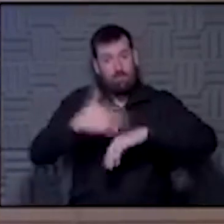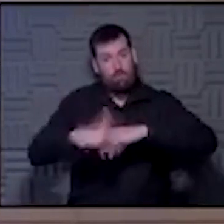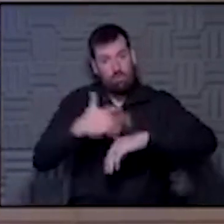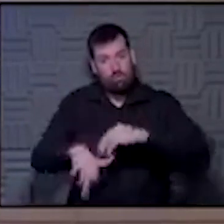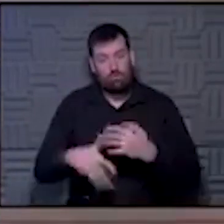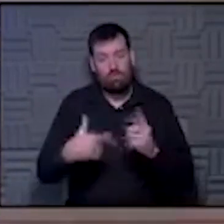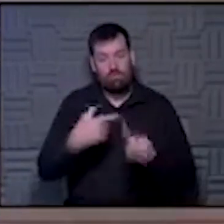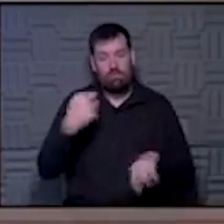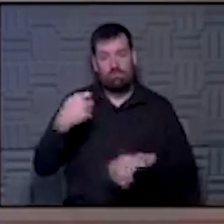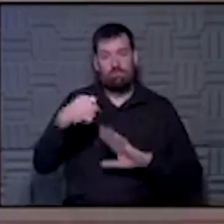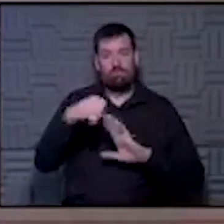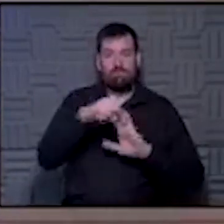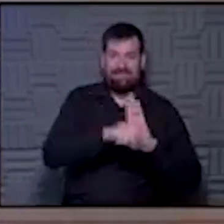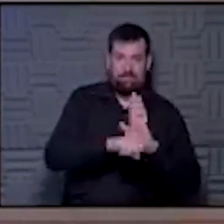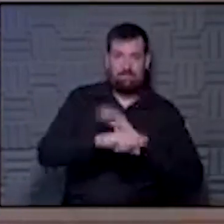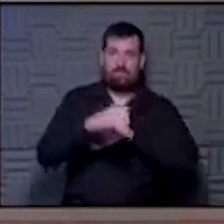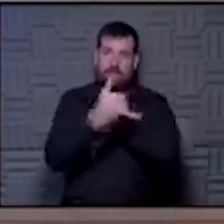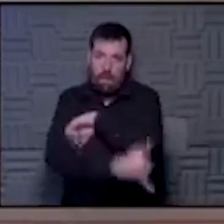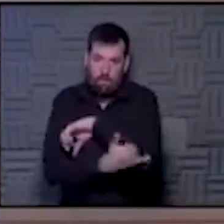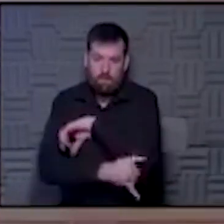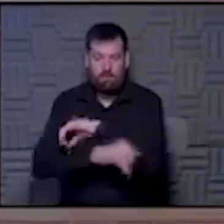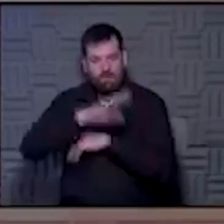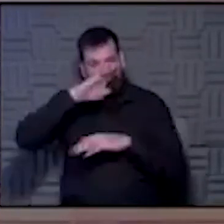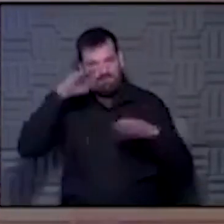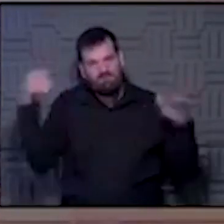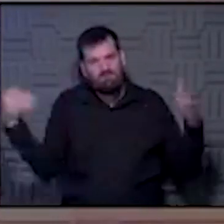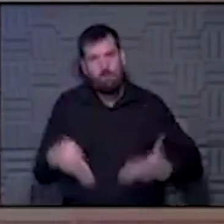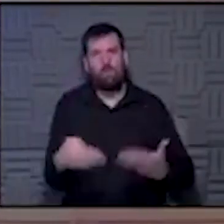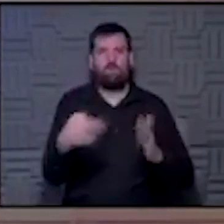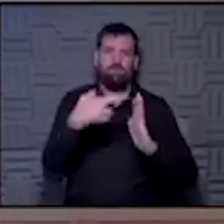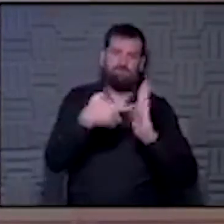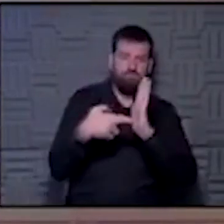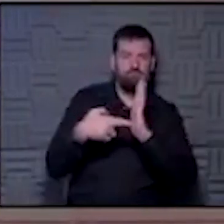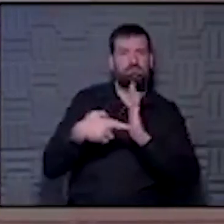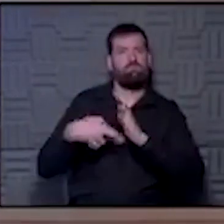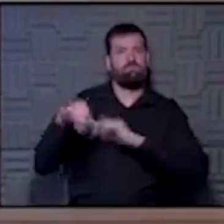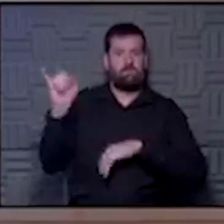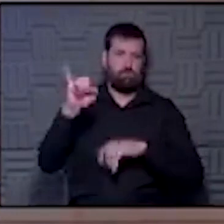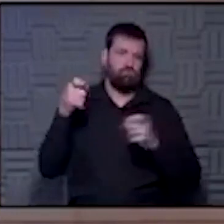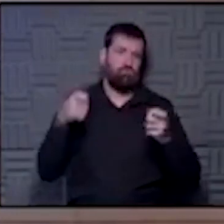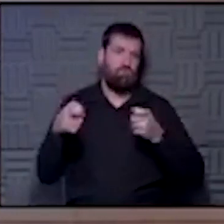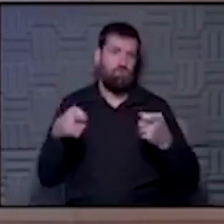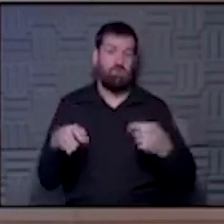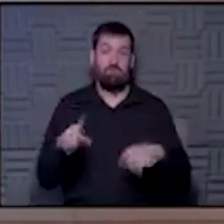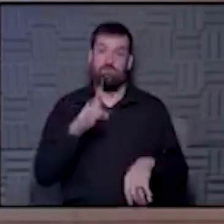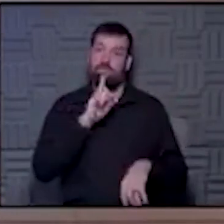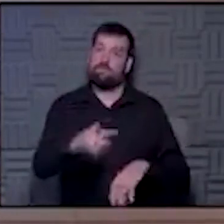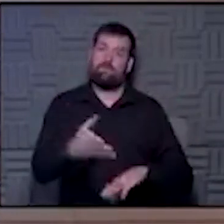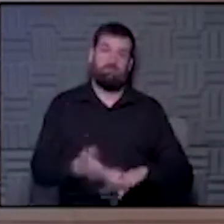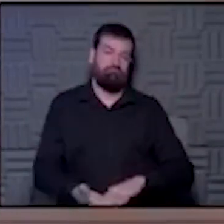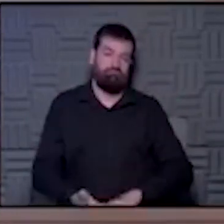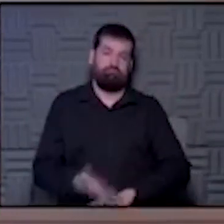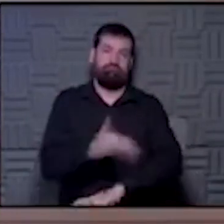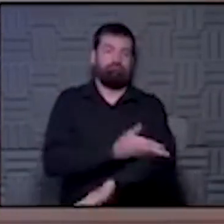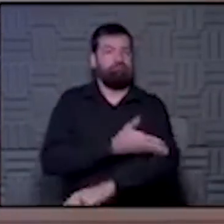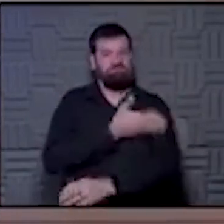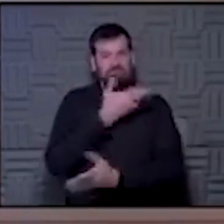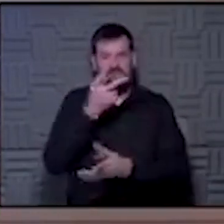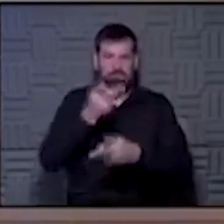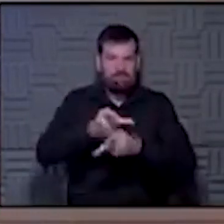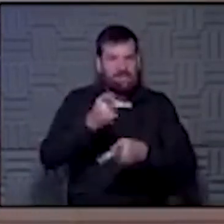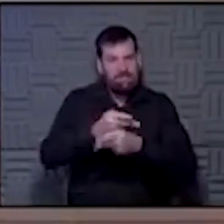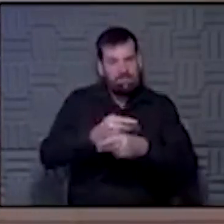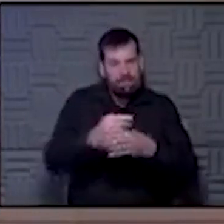and really just focusing in on those key tenets of infection prevention. That has really helped keep most of these